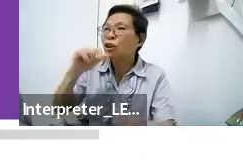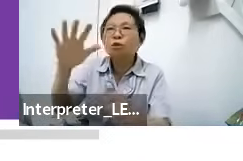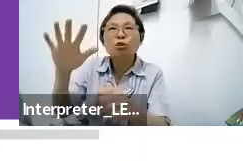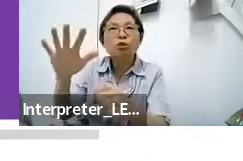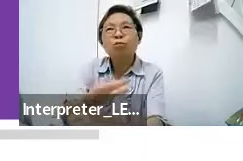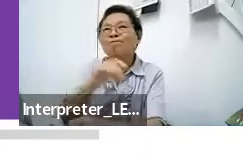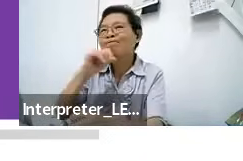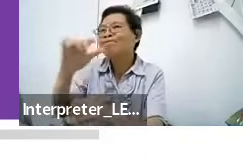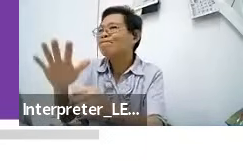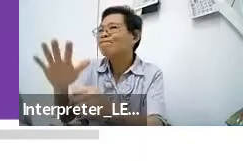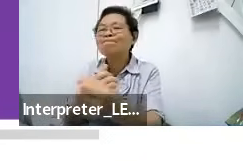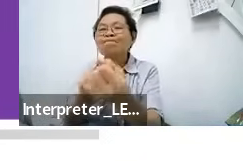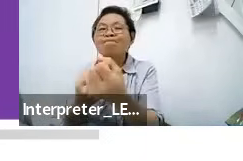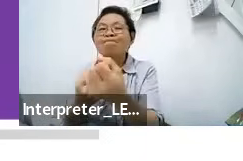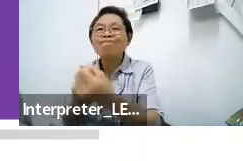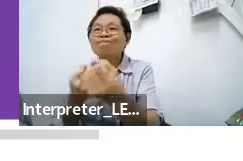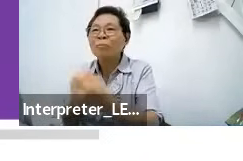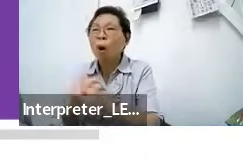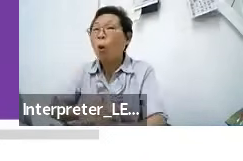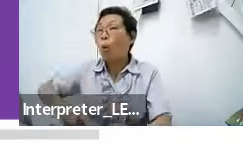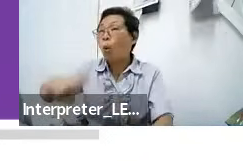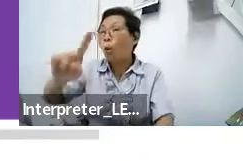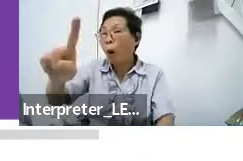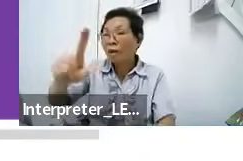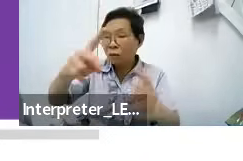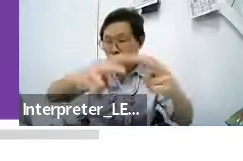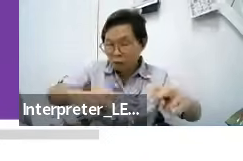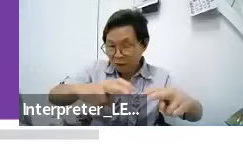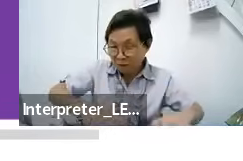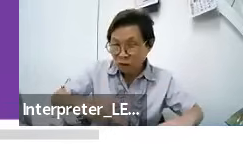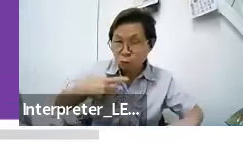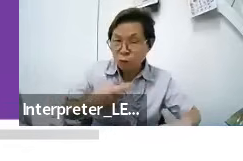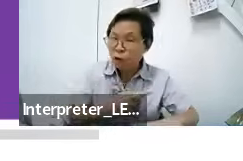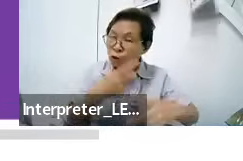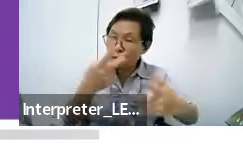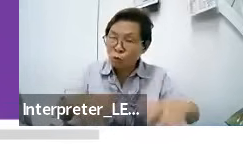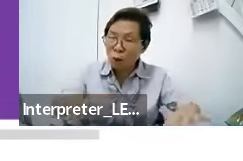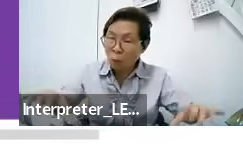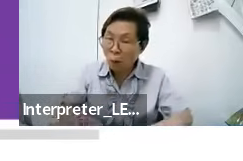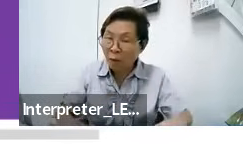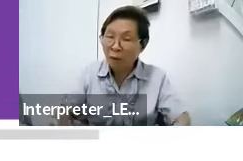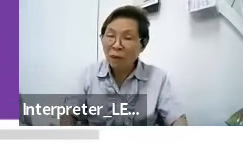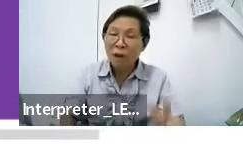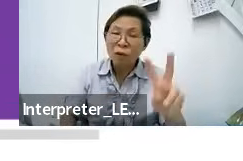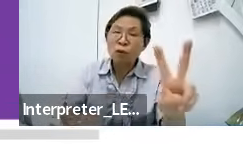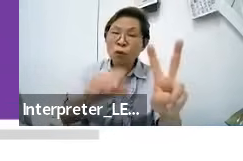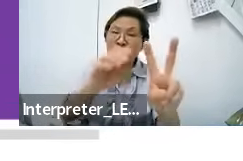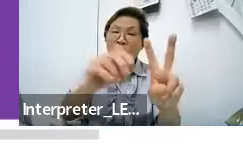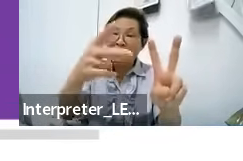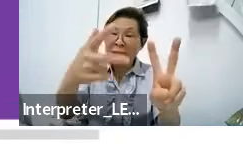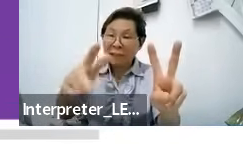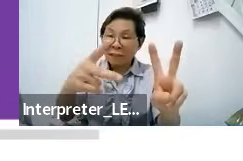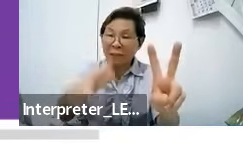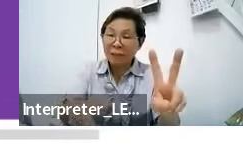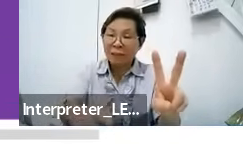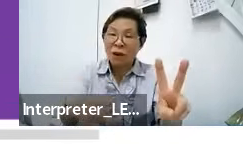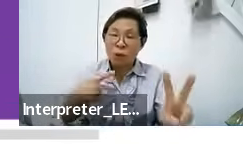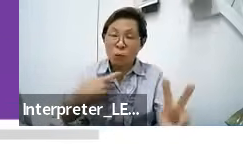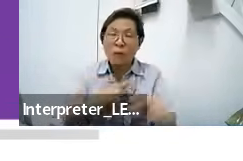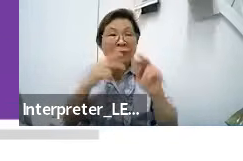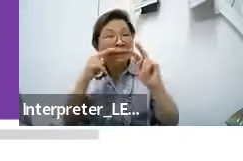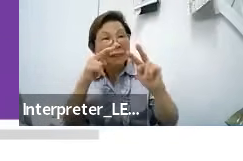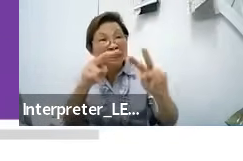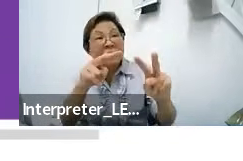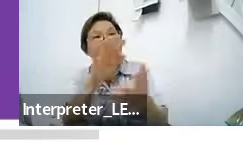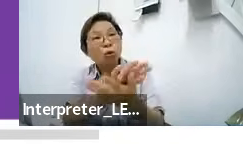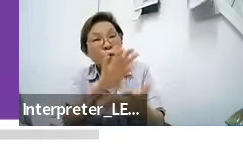supports. So in one of the research that we have done in 2013, we visit a school and